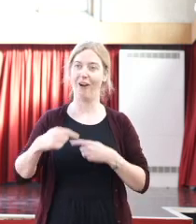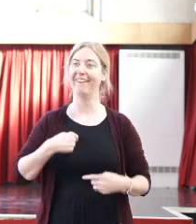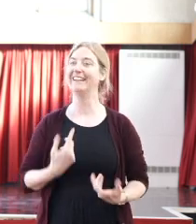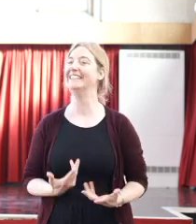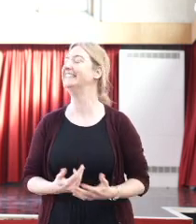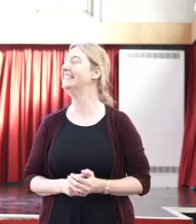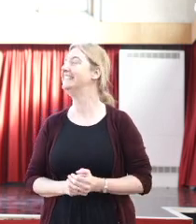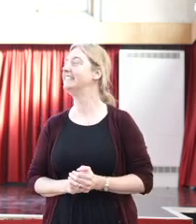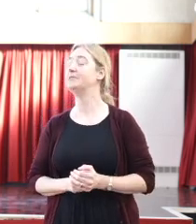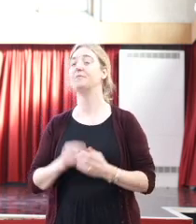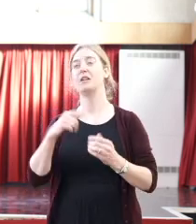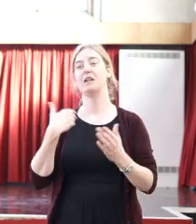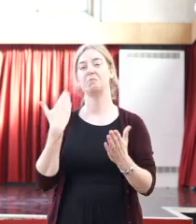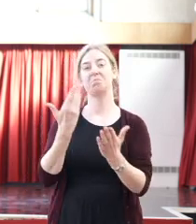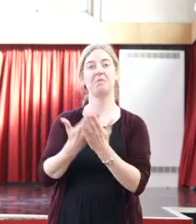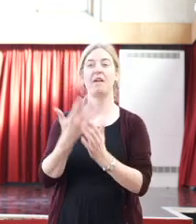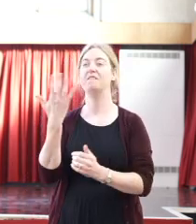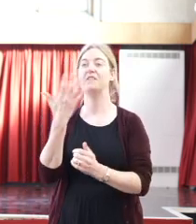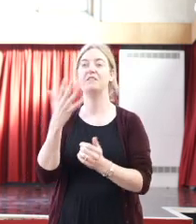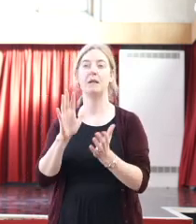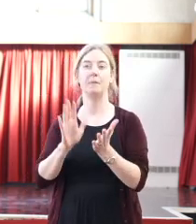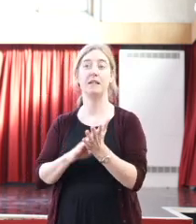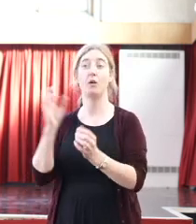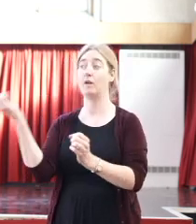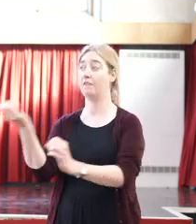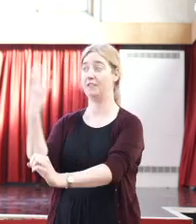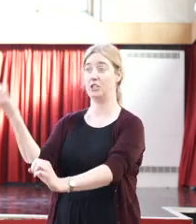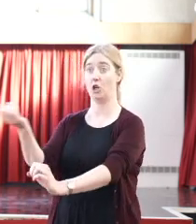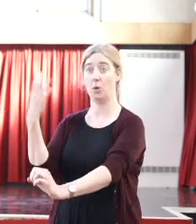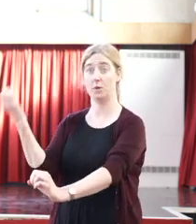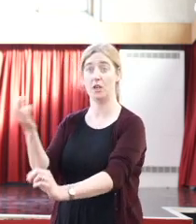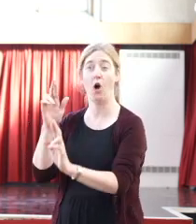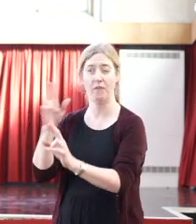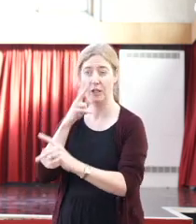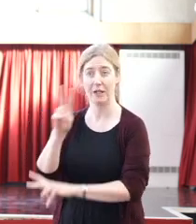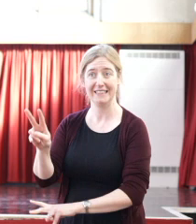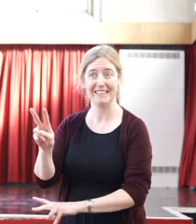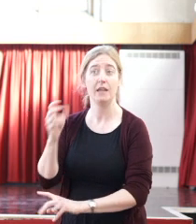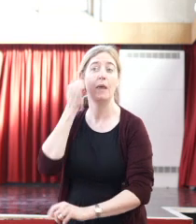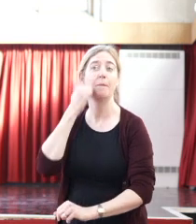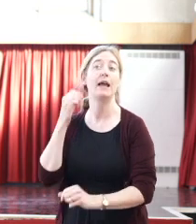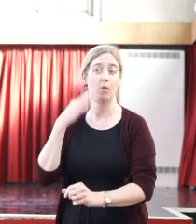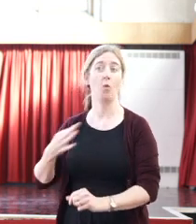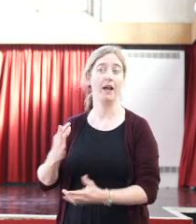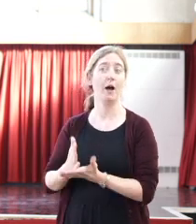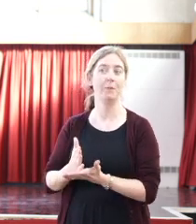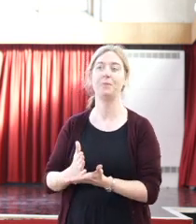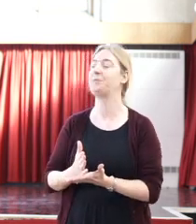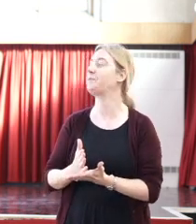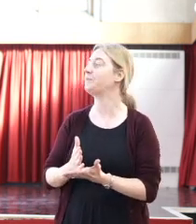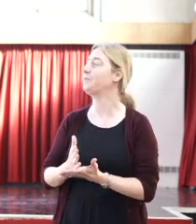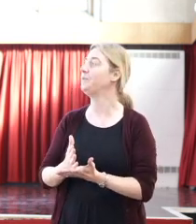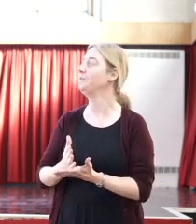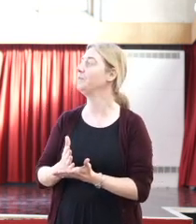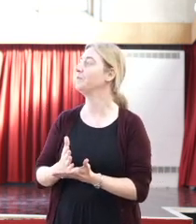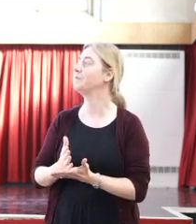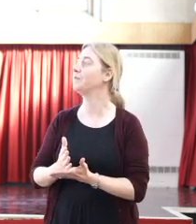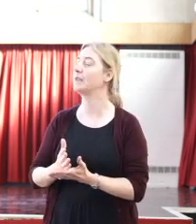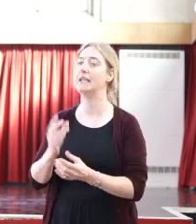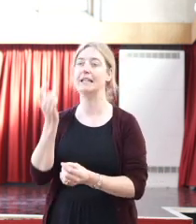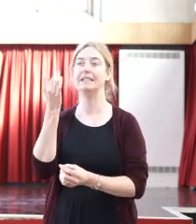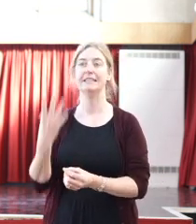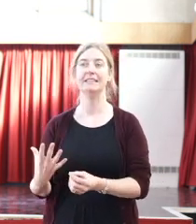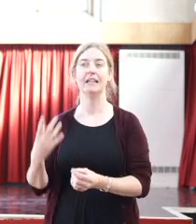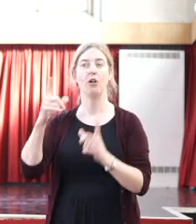of the next 15 minutes, I'll play some videos. Those videos are black and white. They are single camera